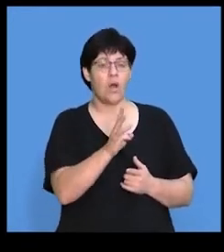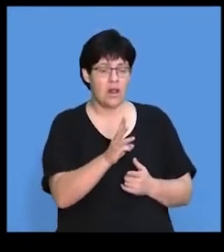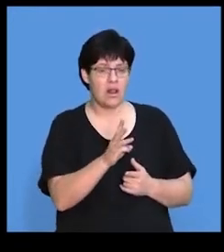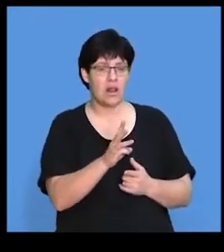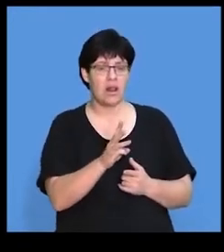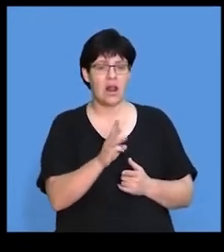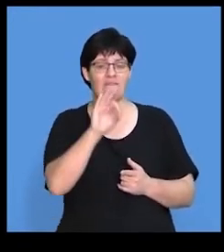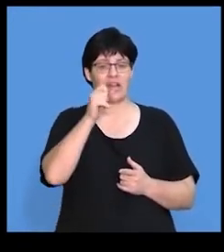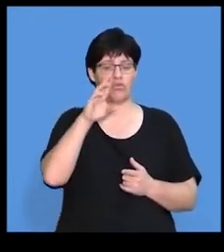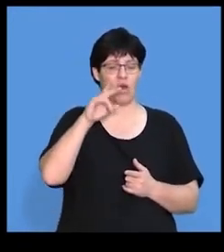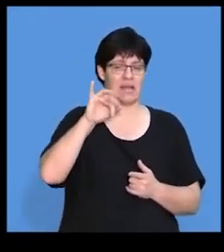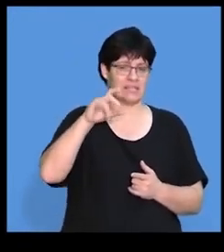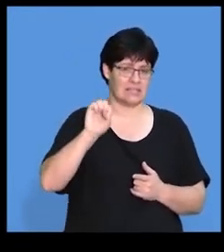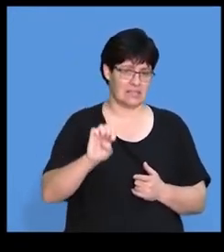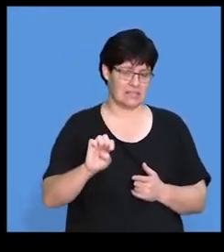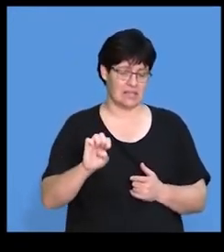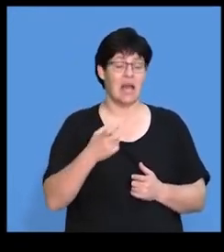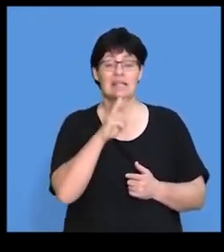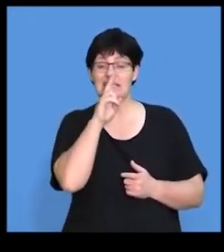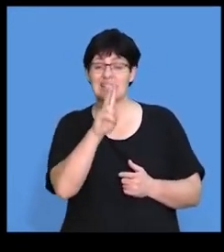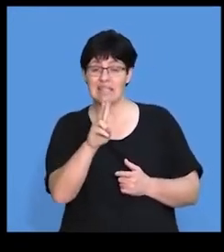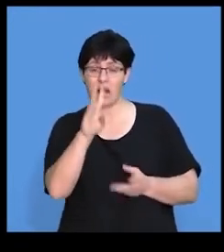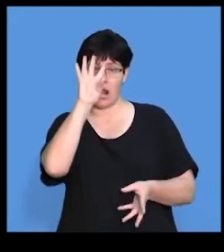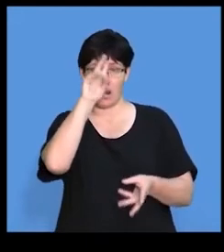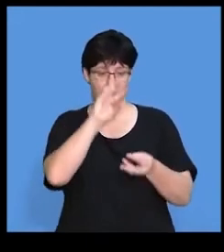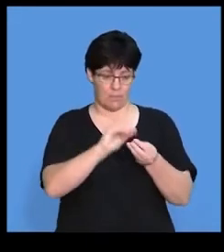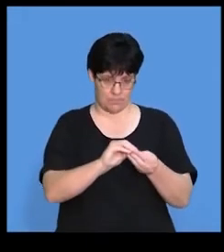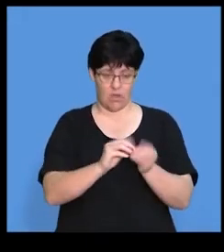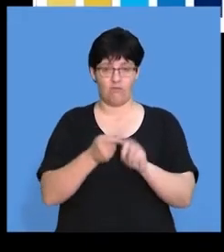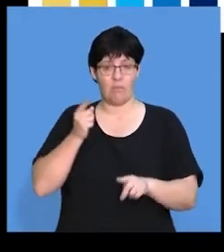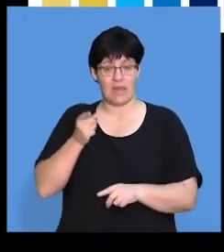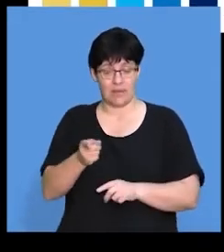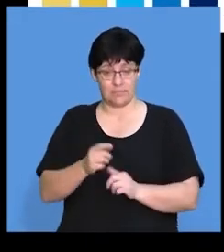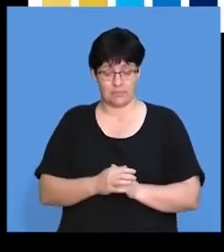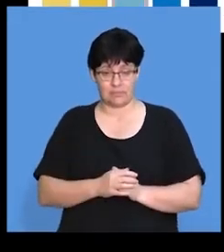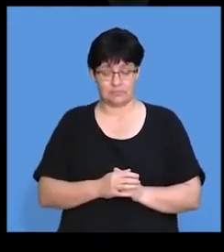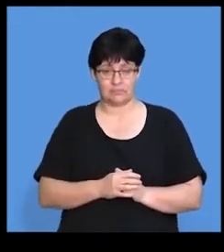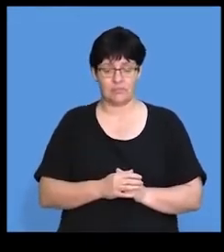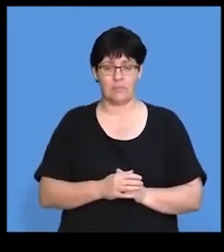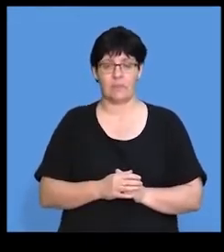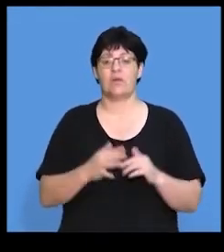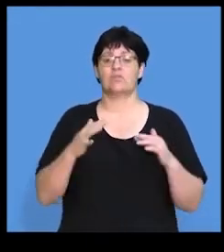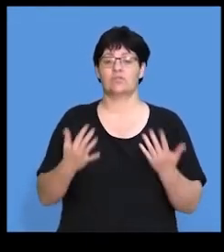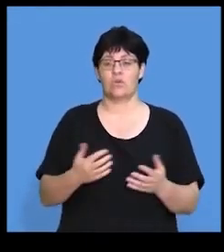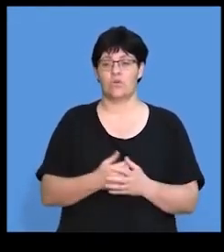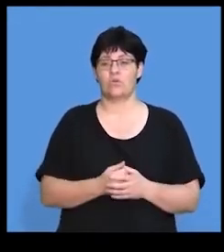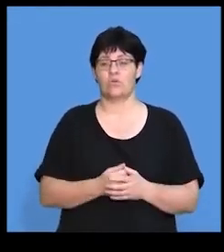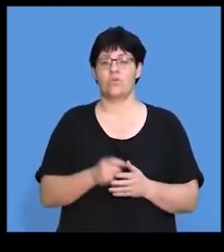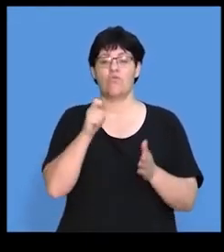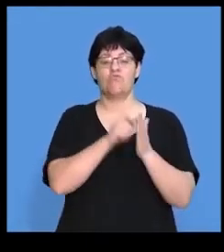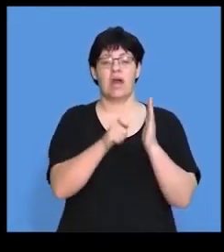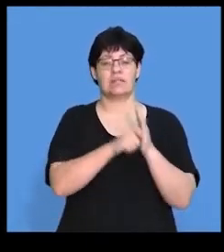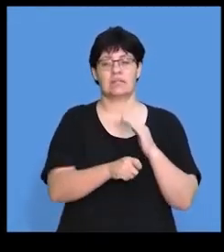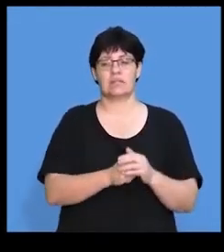to be able to factorize. And we're going to see how it all comes together from that. Okay, so we're going